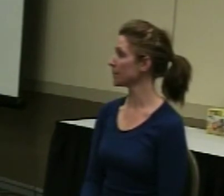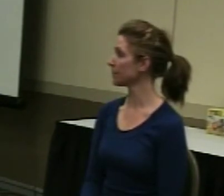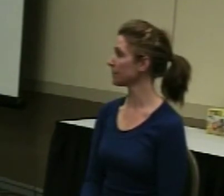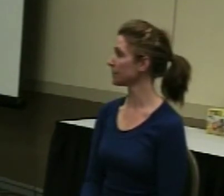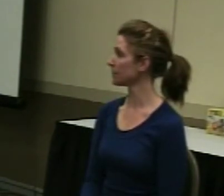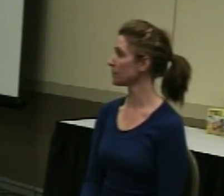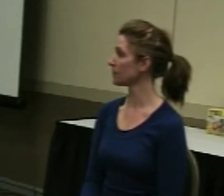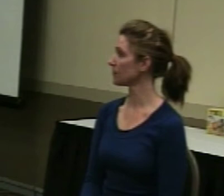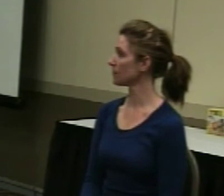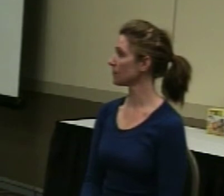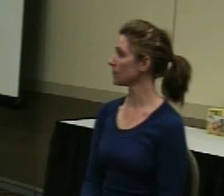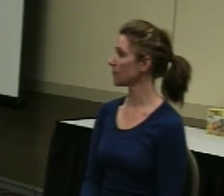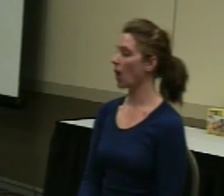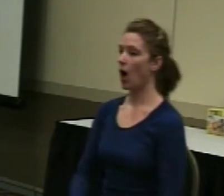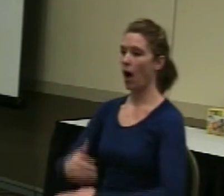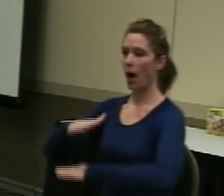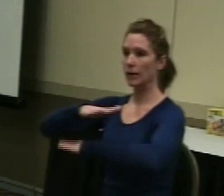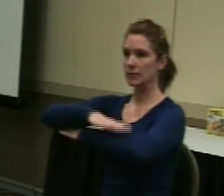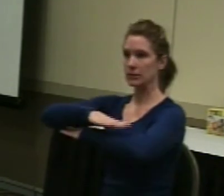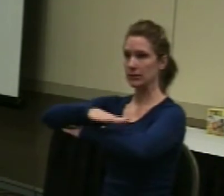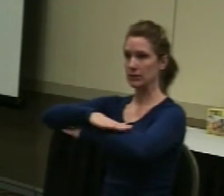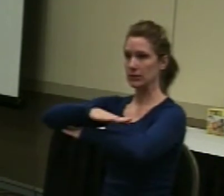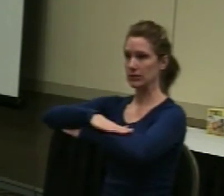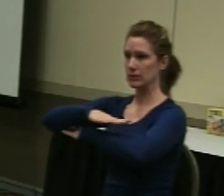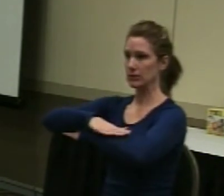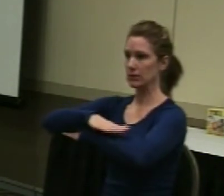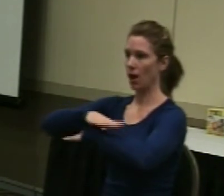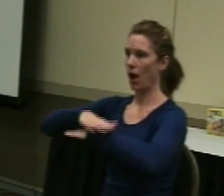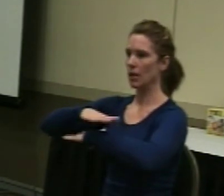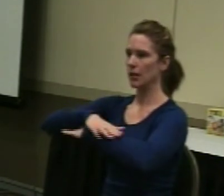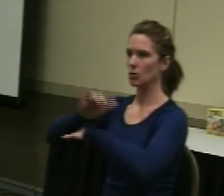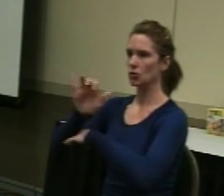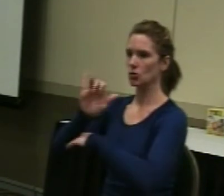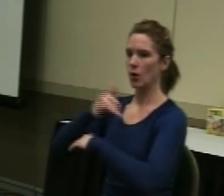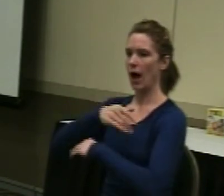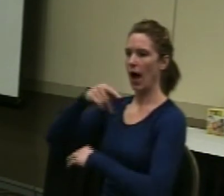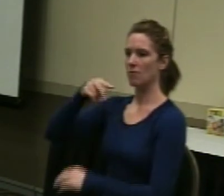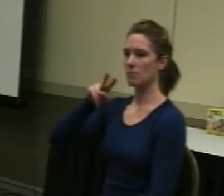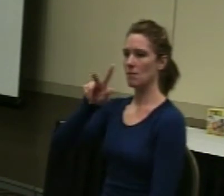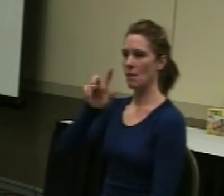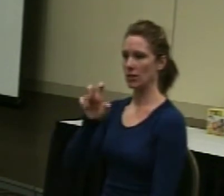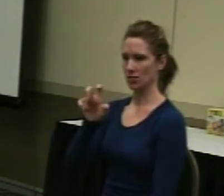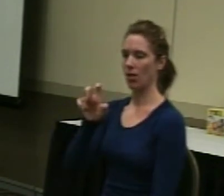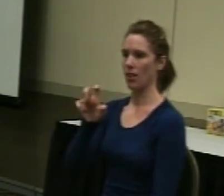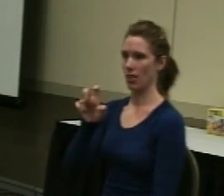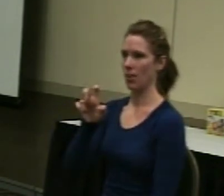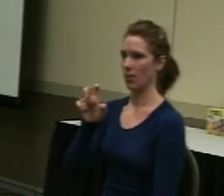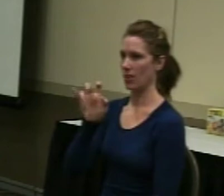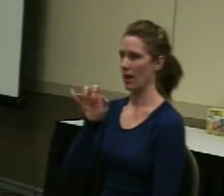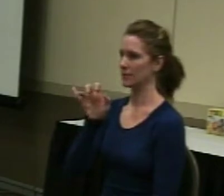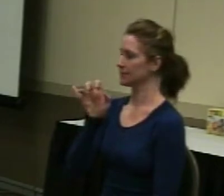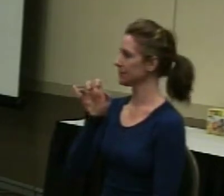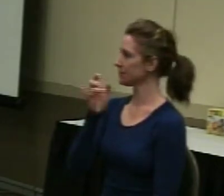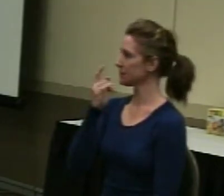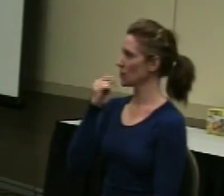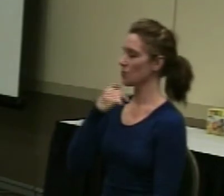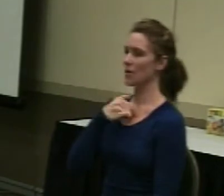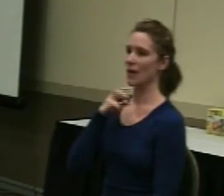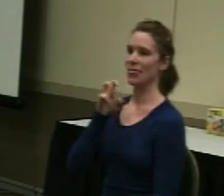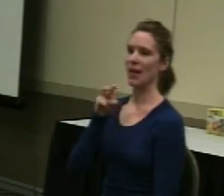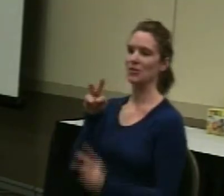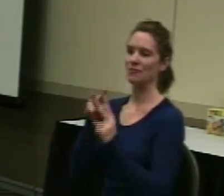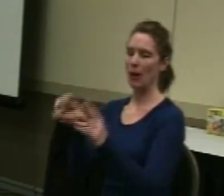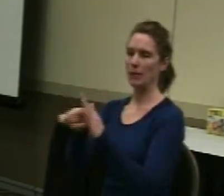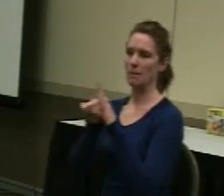I also put on your desks this morning some puzzle pieces. And to me, this is so